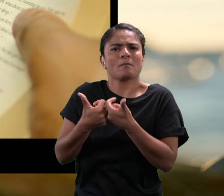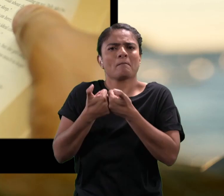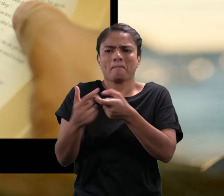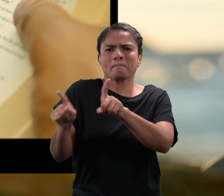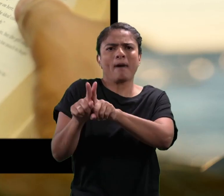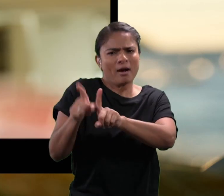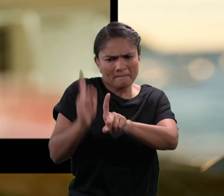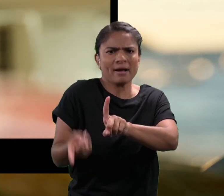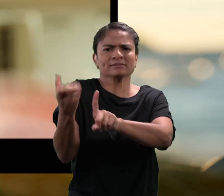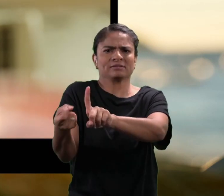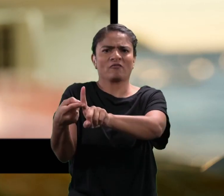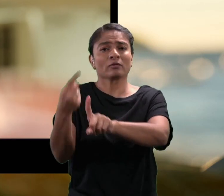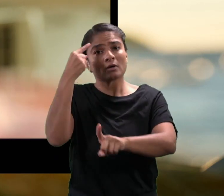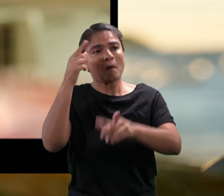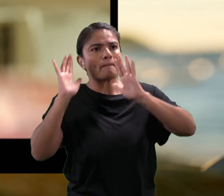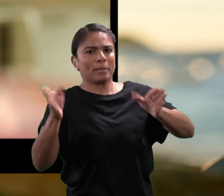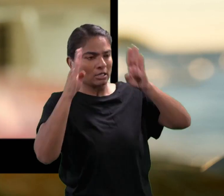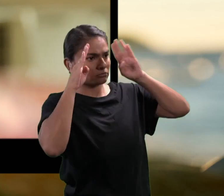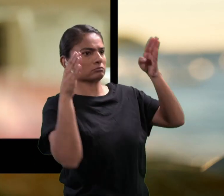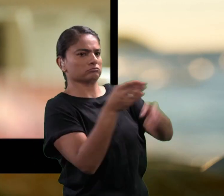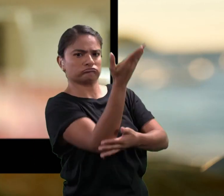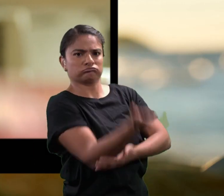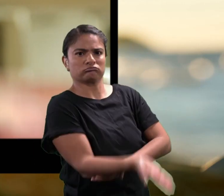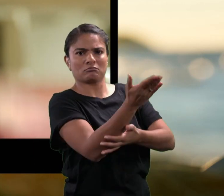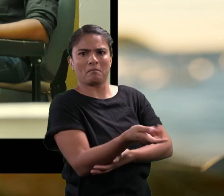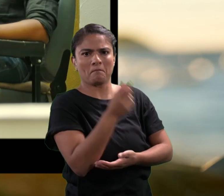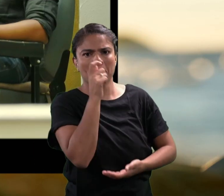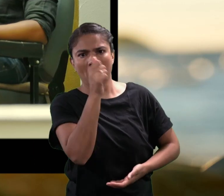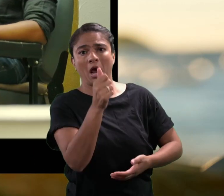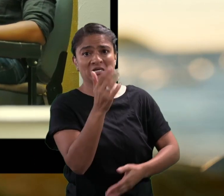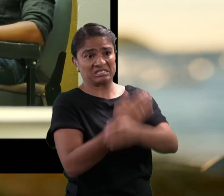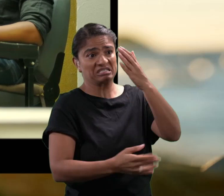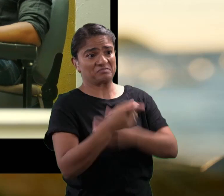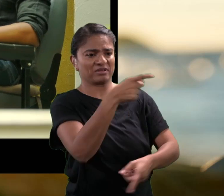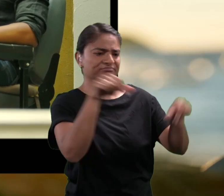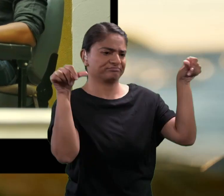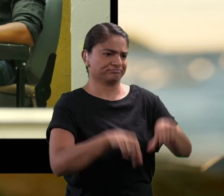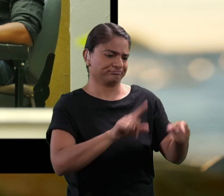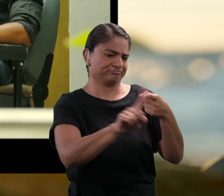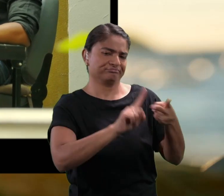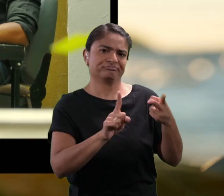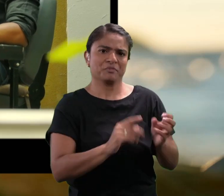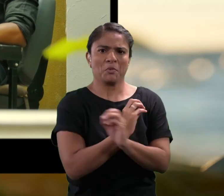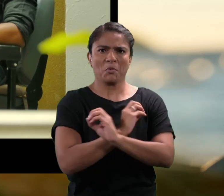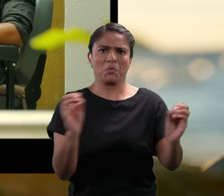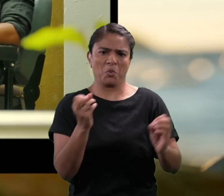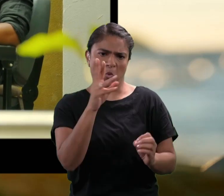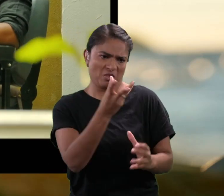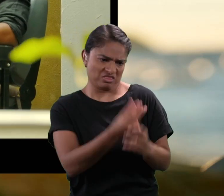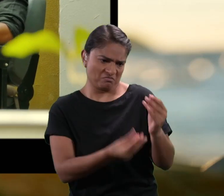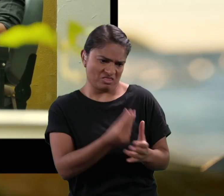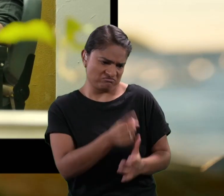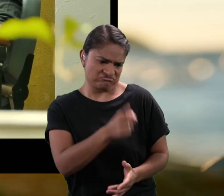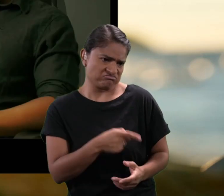partner should have, as opposed to looking at them as just this person with a disability, therefore they fall short or they are